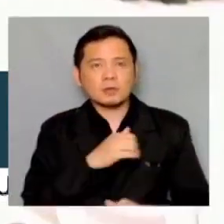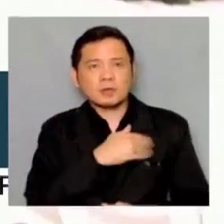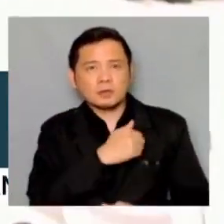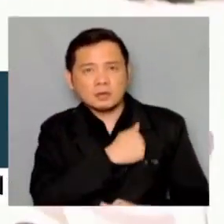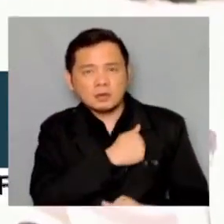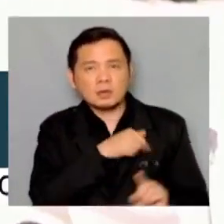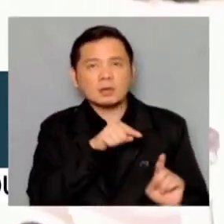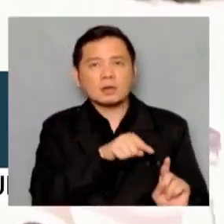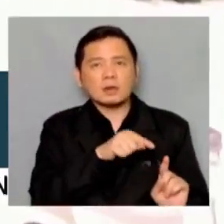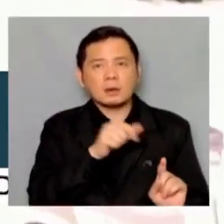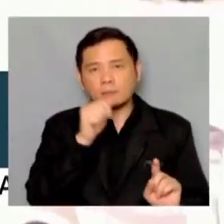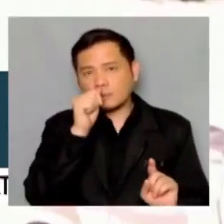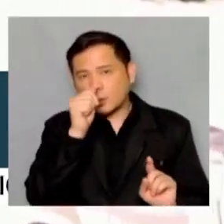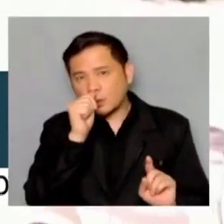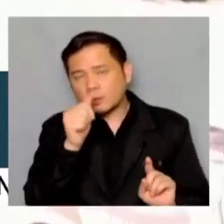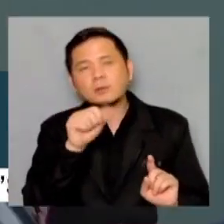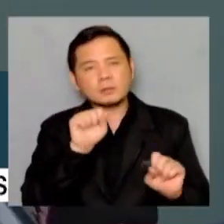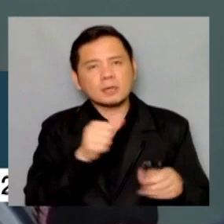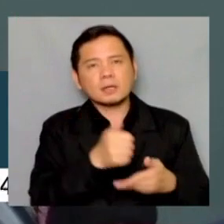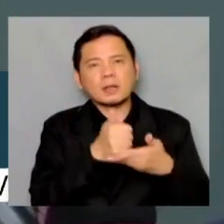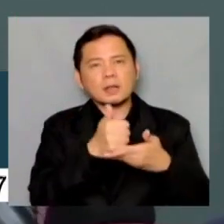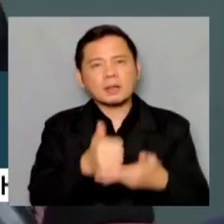could help provide such guarantees.